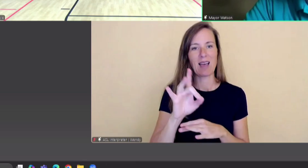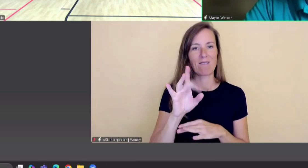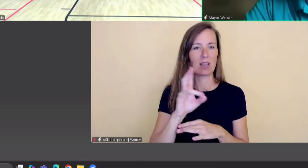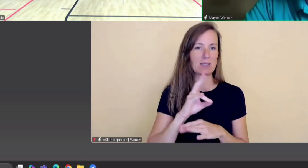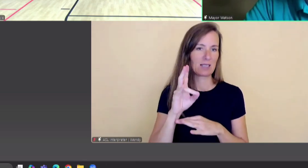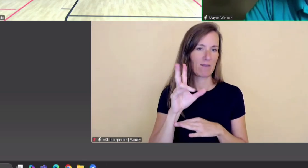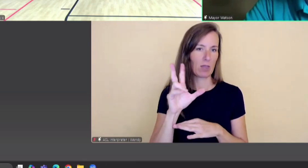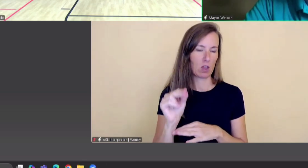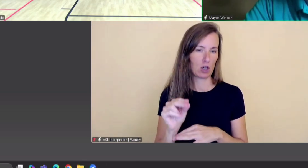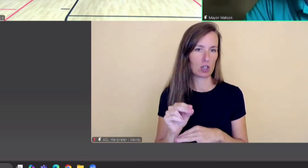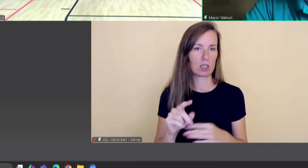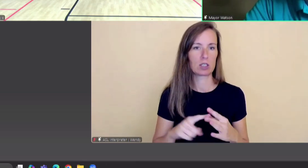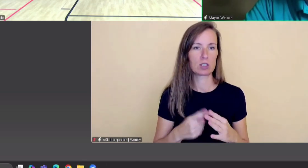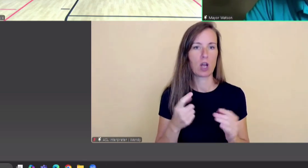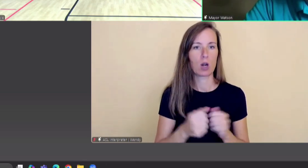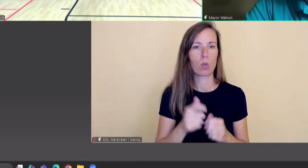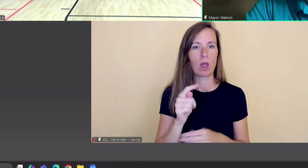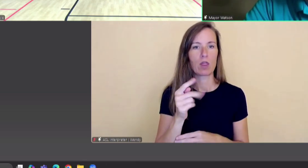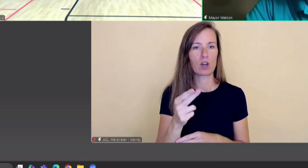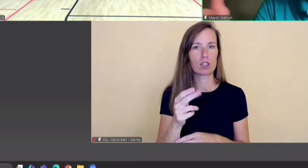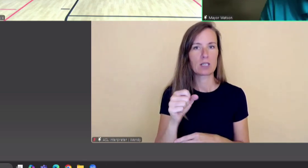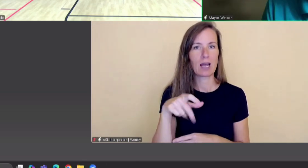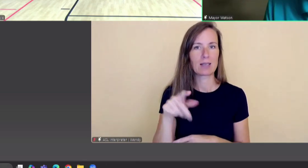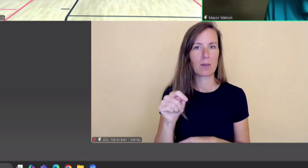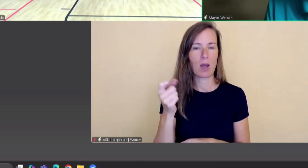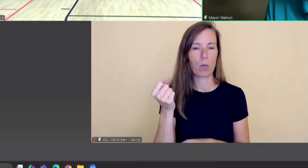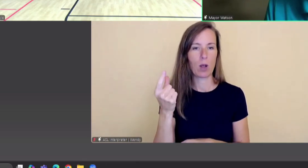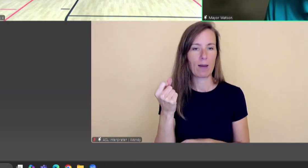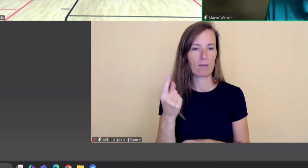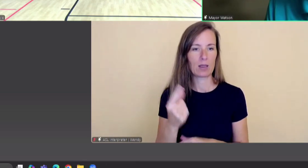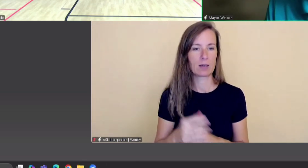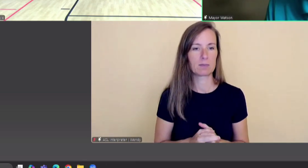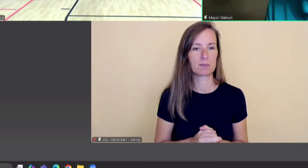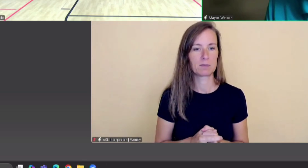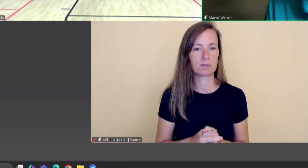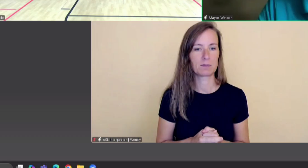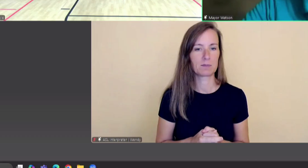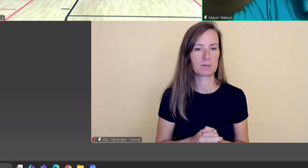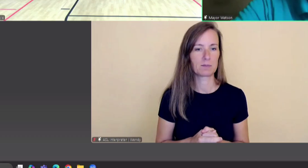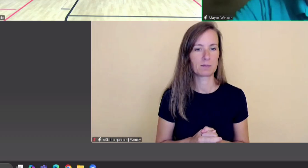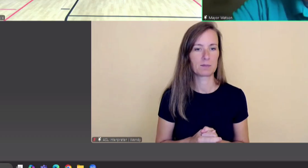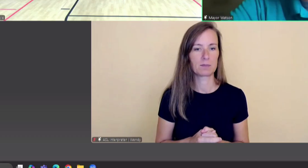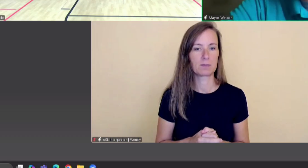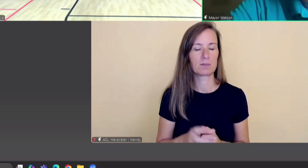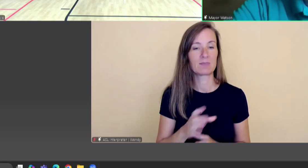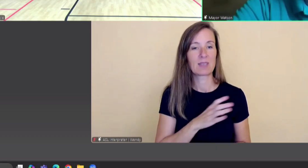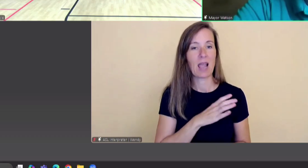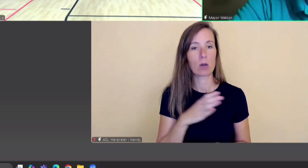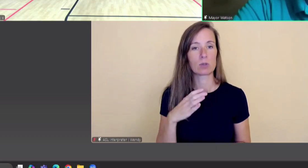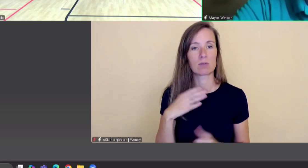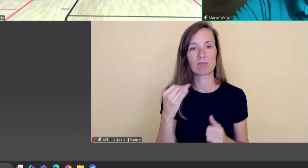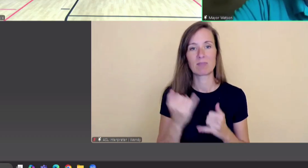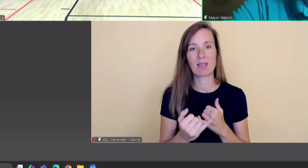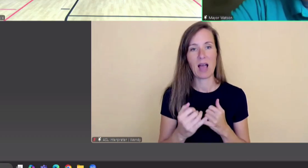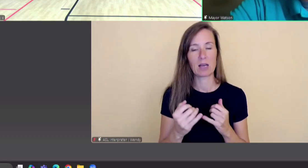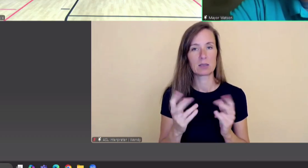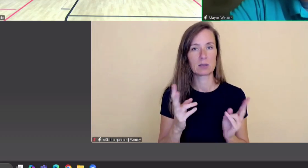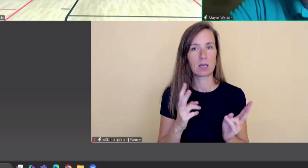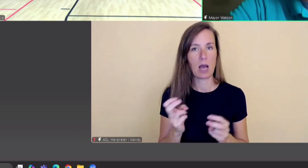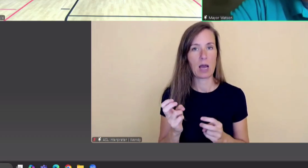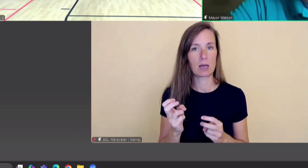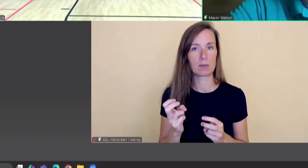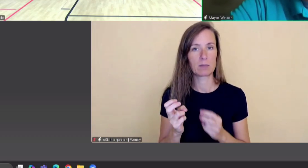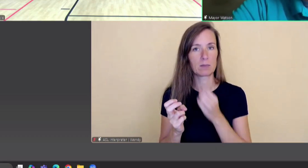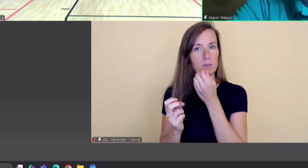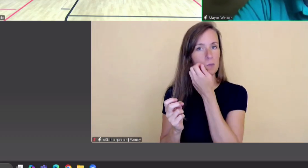with Thursday, September 11th. Council, I believe last item I heard a